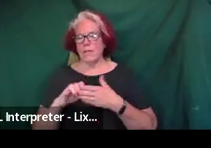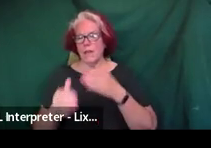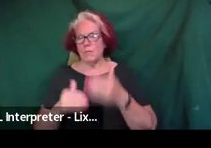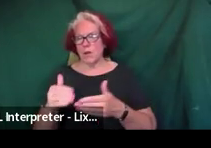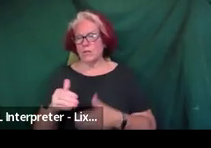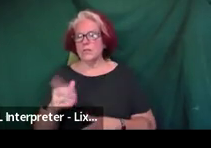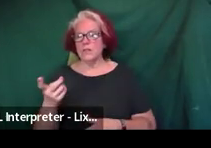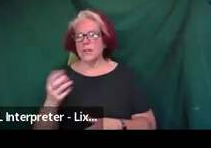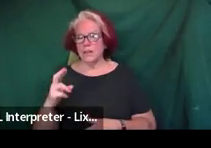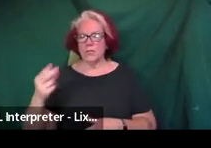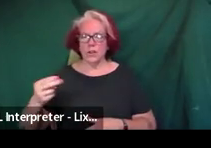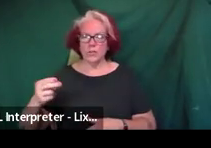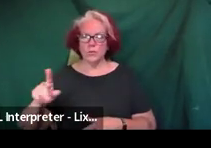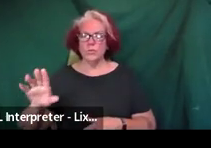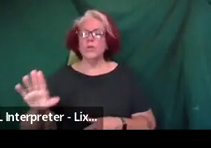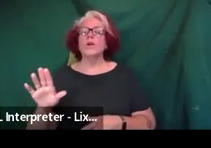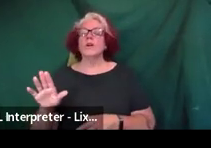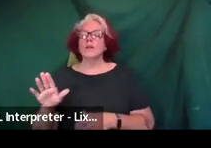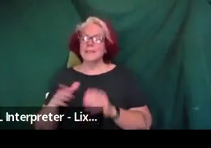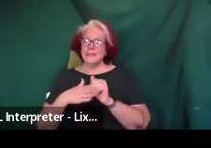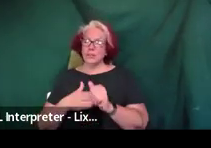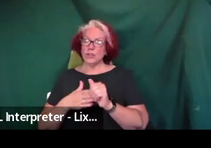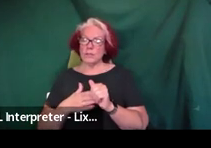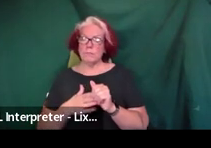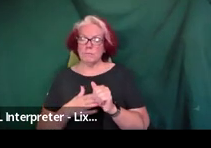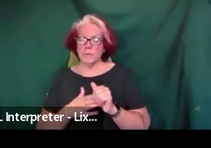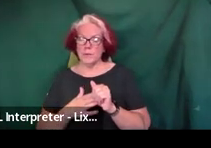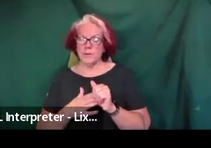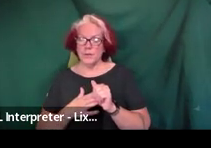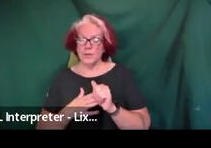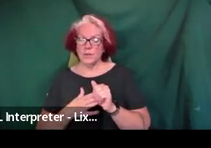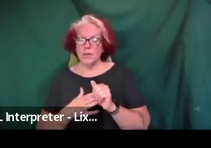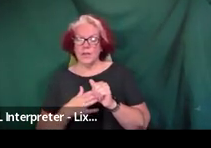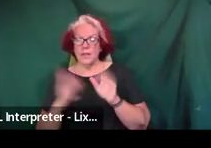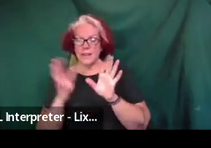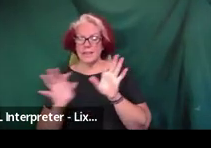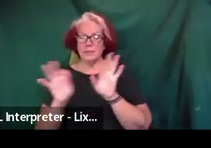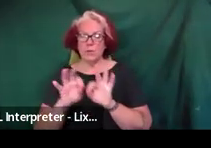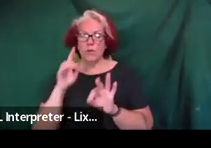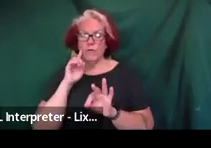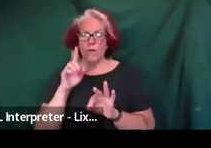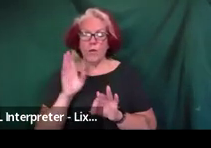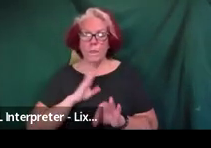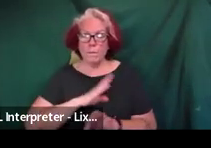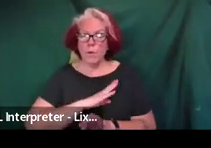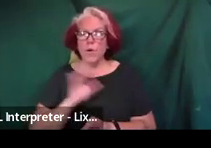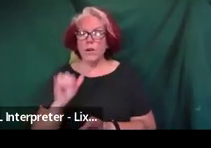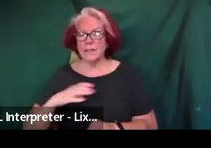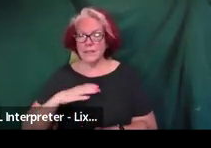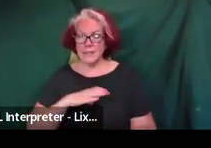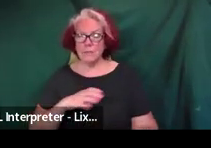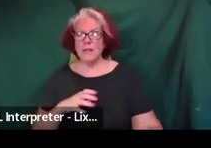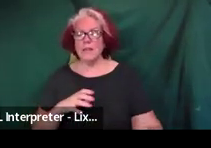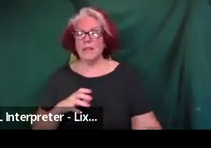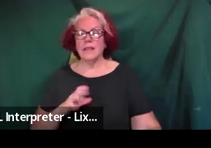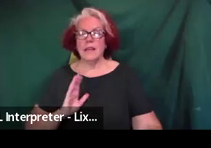your leadership. And certainly it's important for the board, this committee, as well as our full board, to